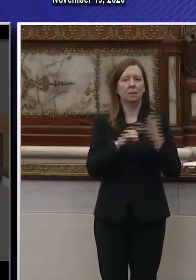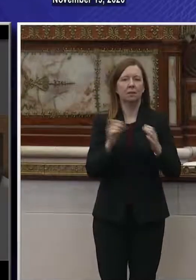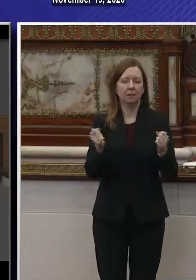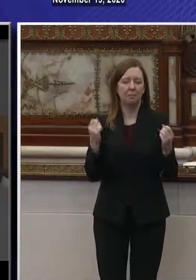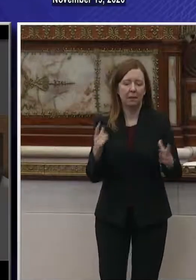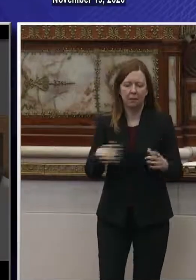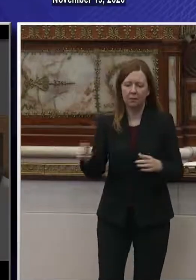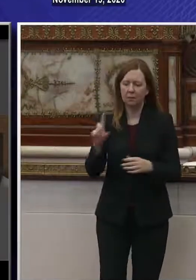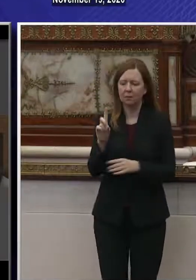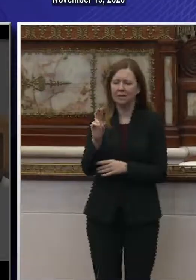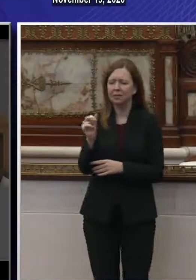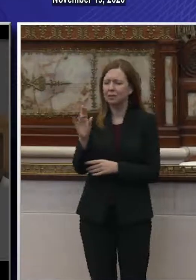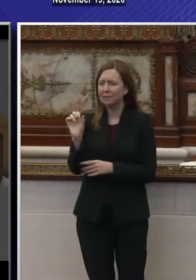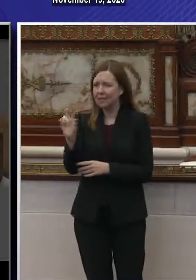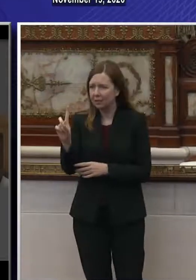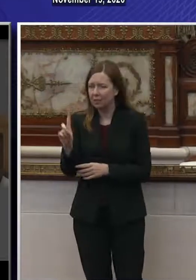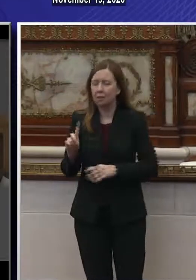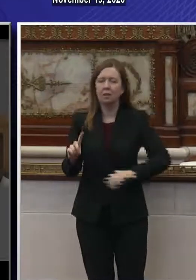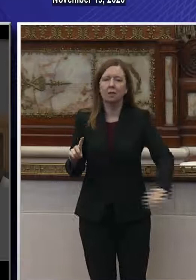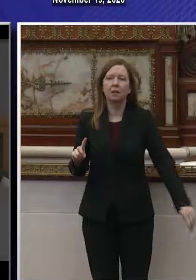of you, Dr. Stanford and some others,